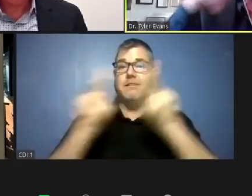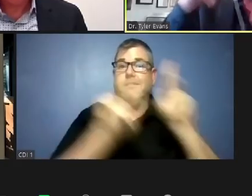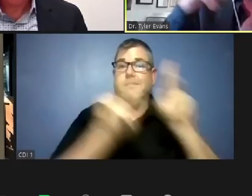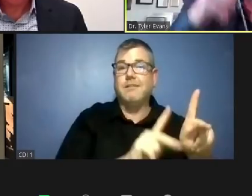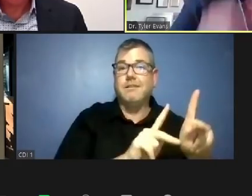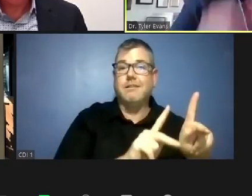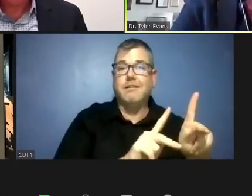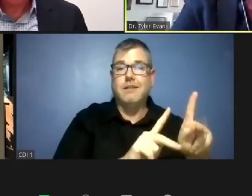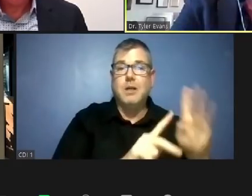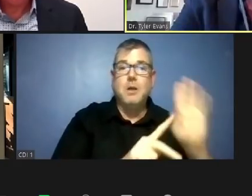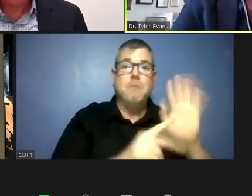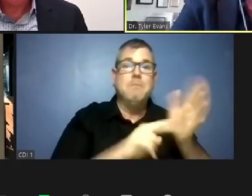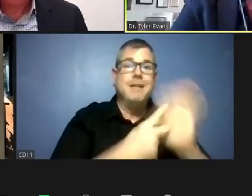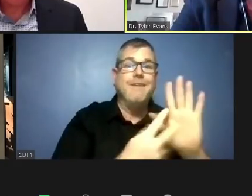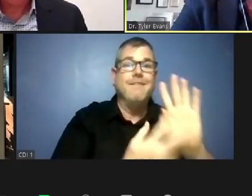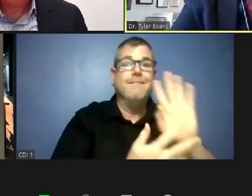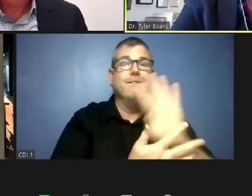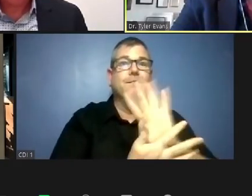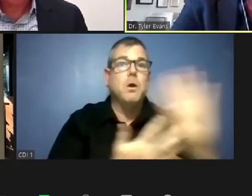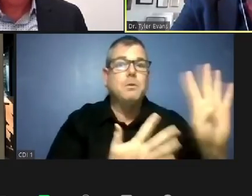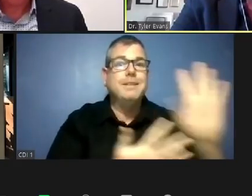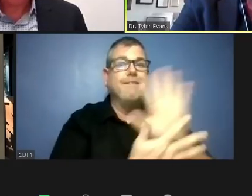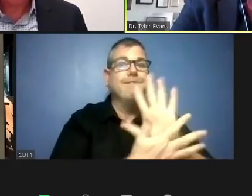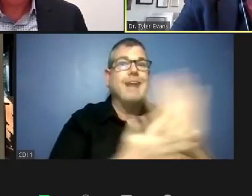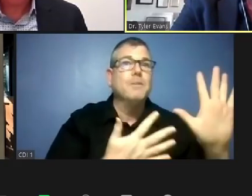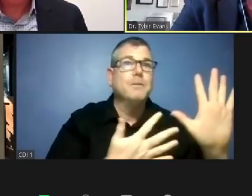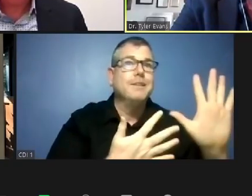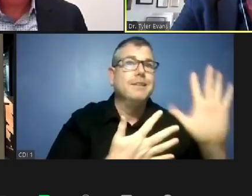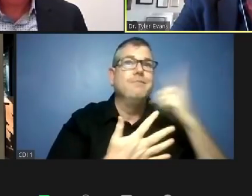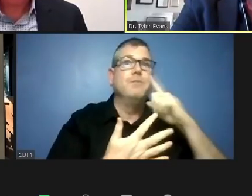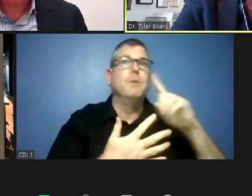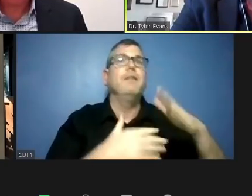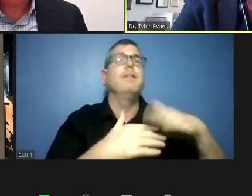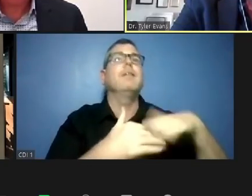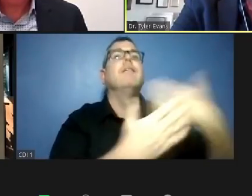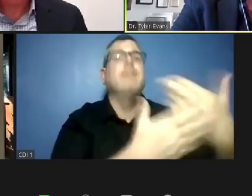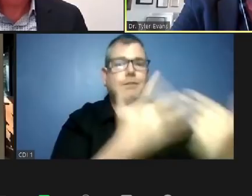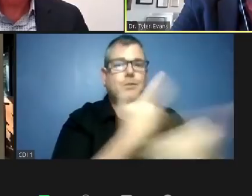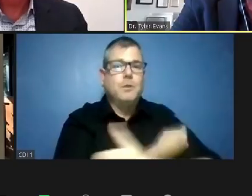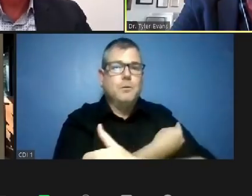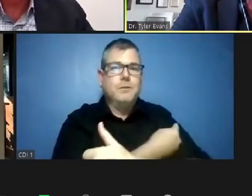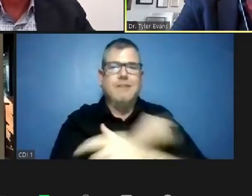doses. So it becomes sort of a complex game of arithmetic.